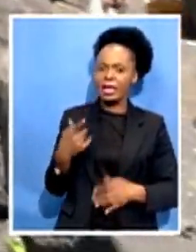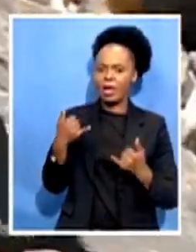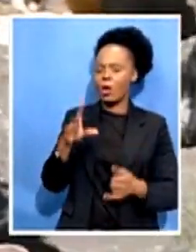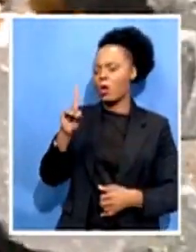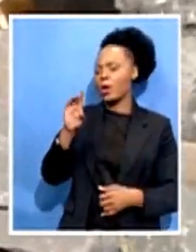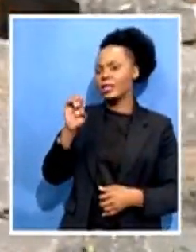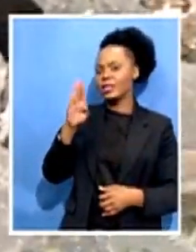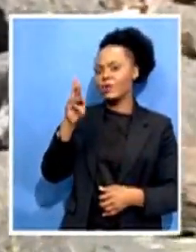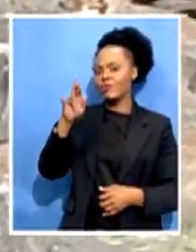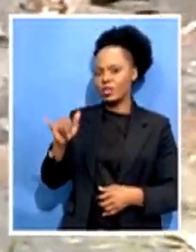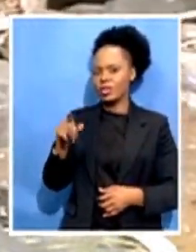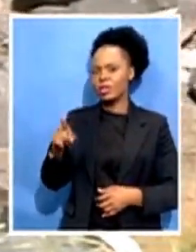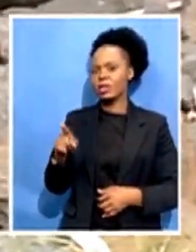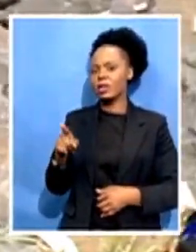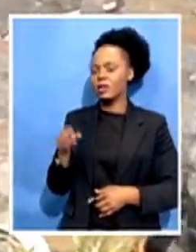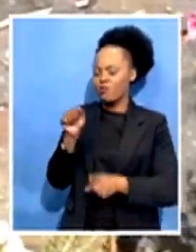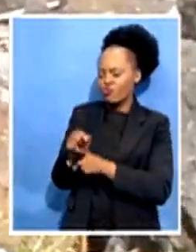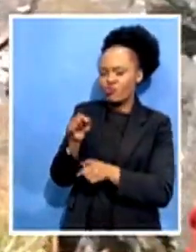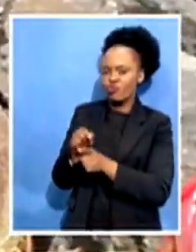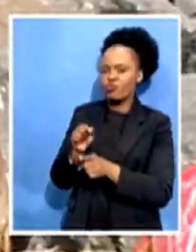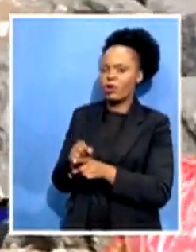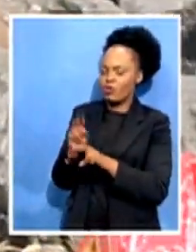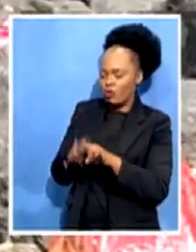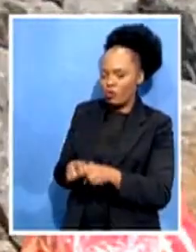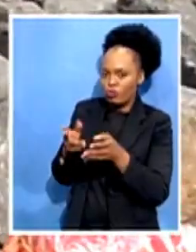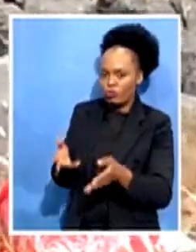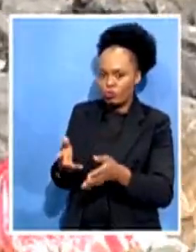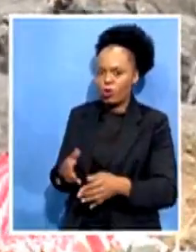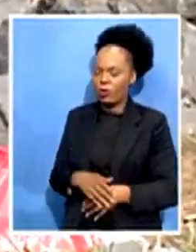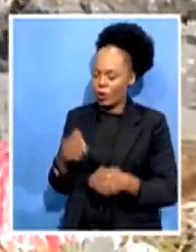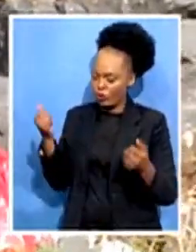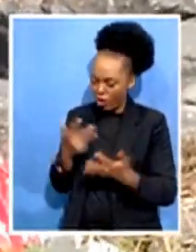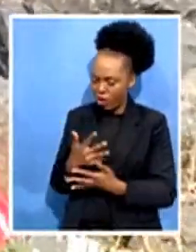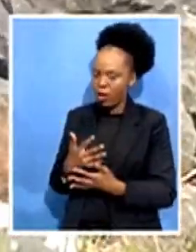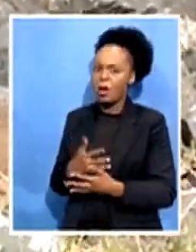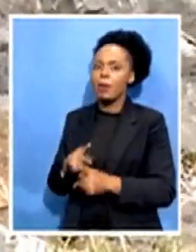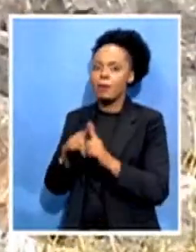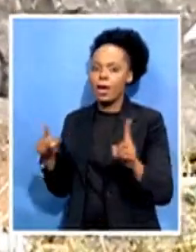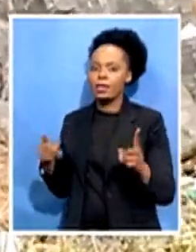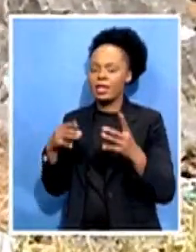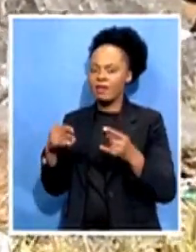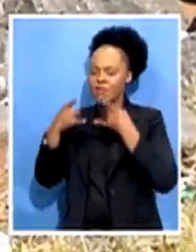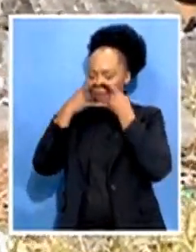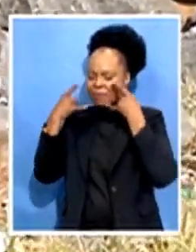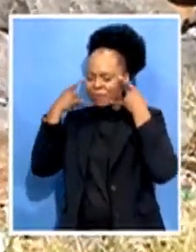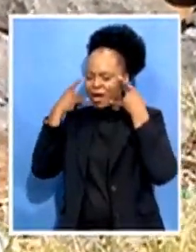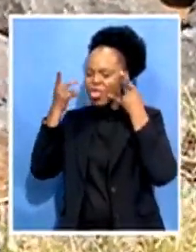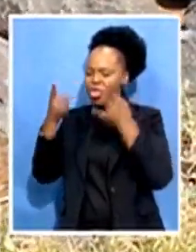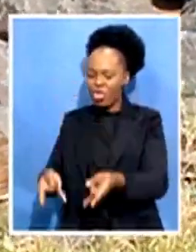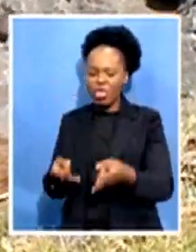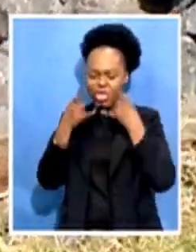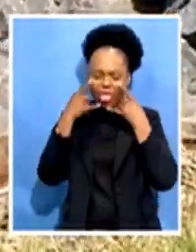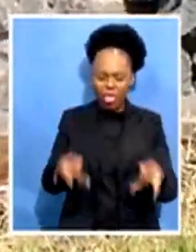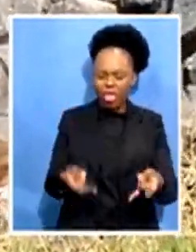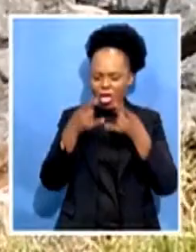shocking. But I must make mention of the fact that, unfortunately, we've also seen several masks lying around with filth, and this is very sad. I mean, we're living in a pandemic